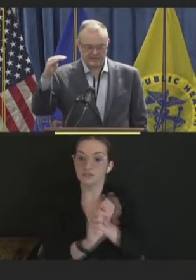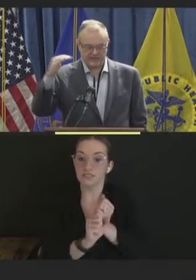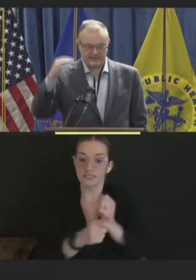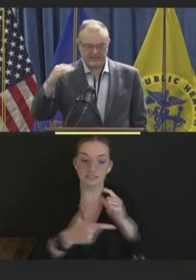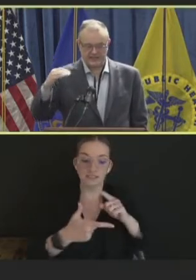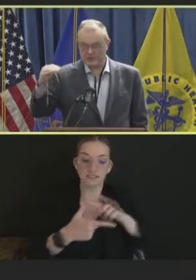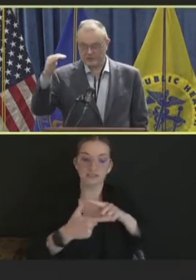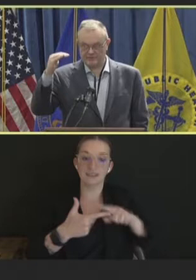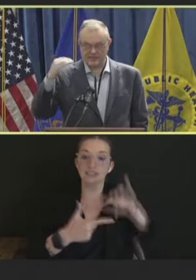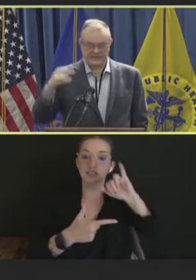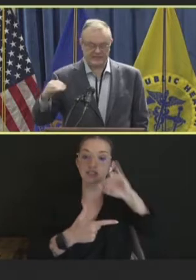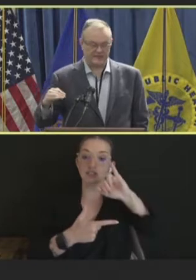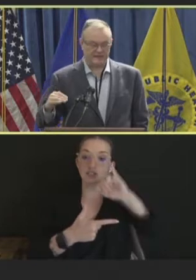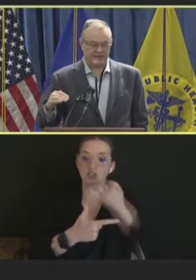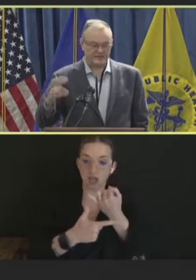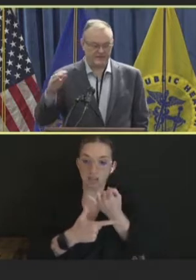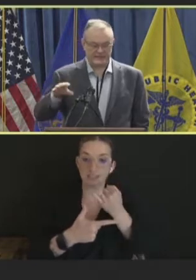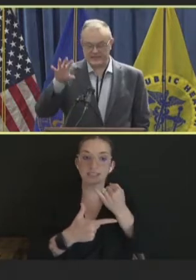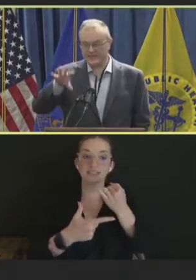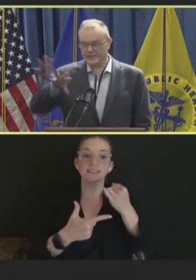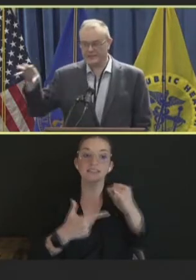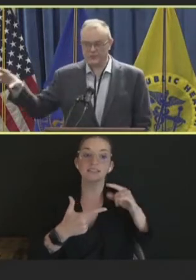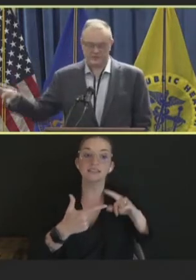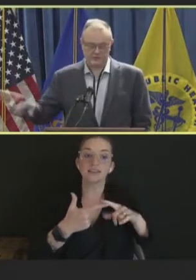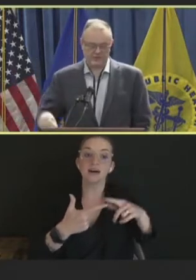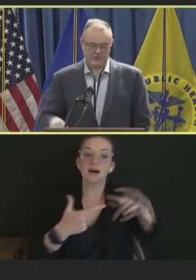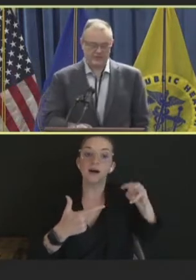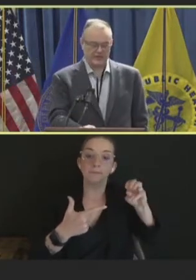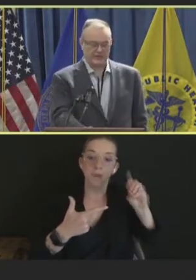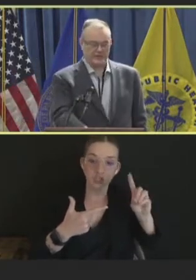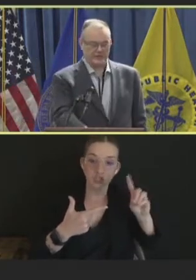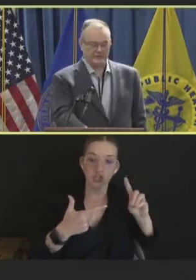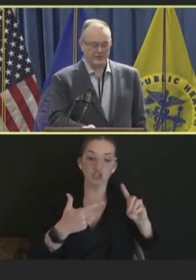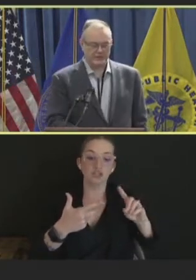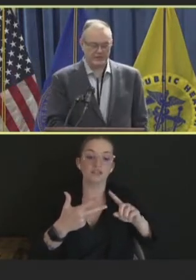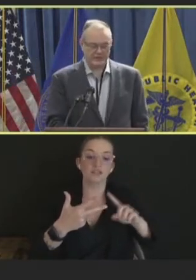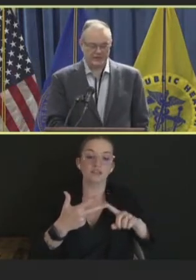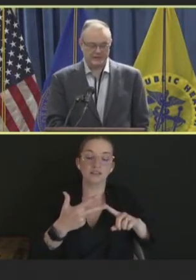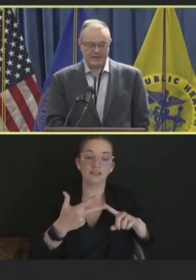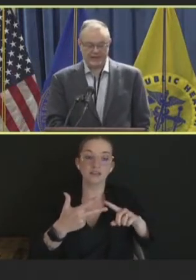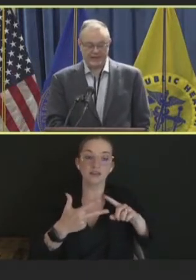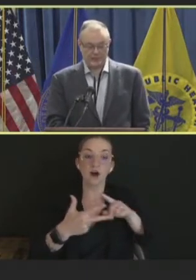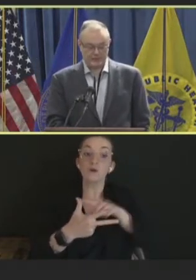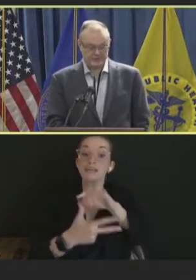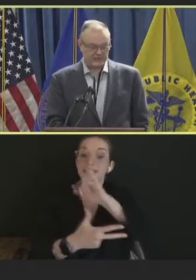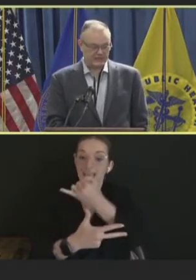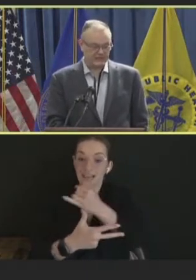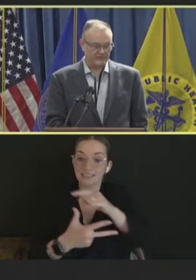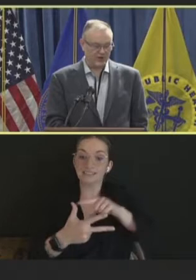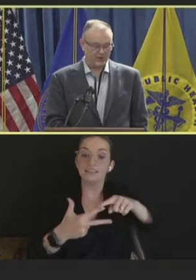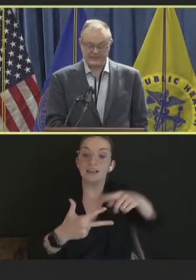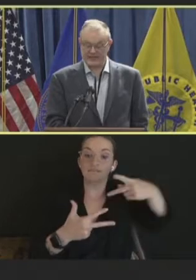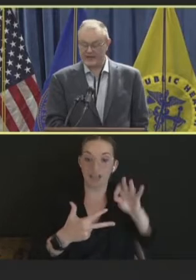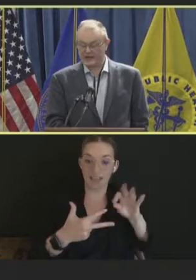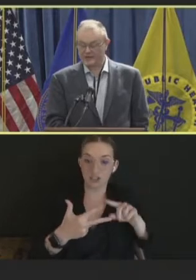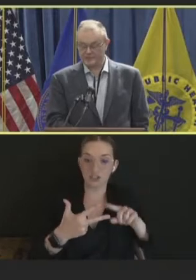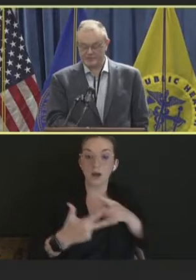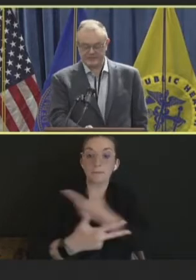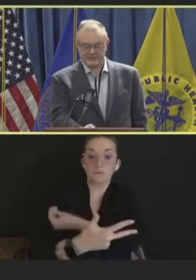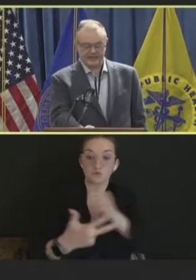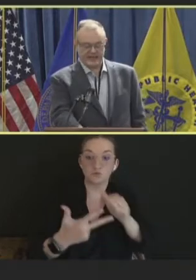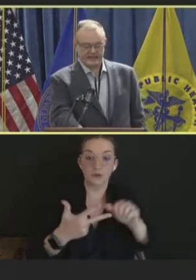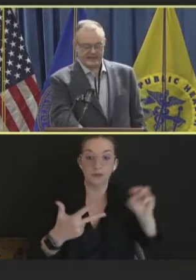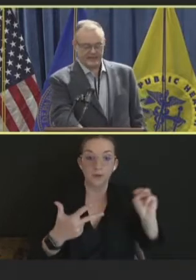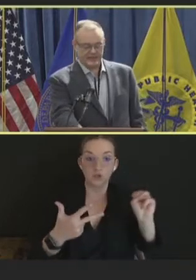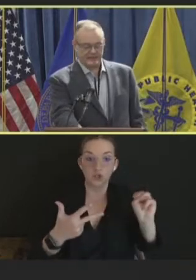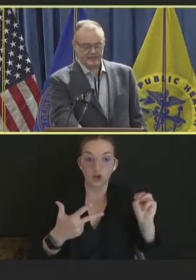Janssen vaccine, the Moderna vaccine, the Pfizer vaccine, and then boosted with Moderna. That boost of note is at 100 because